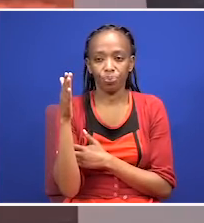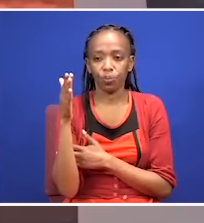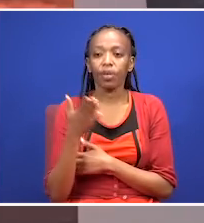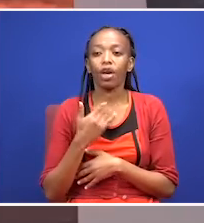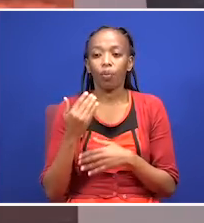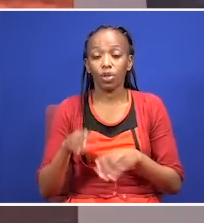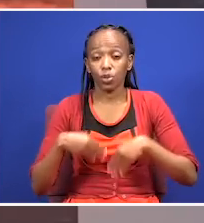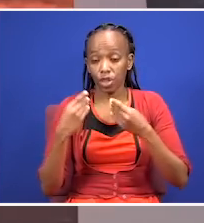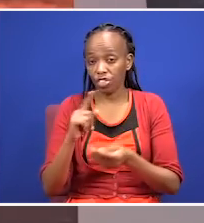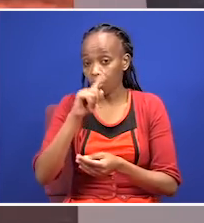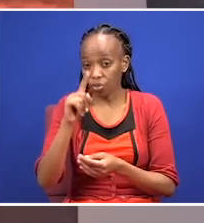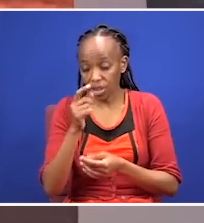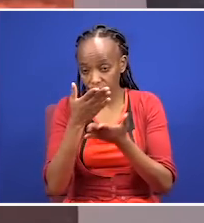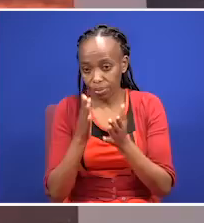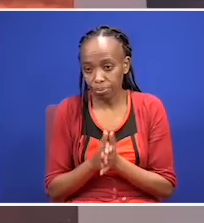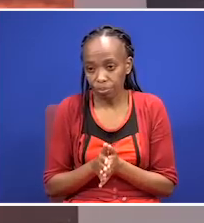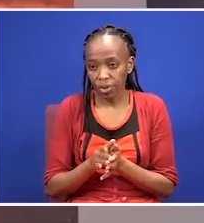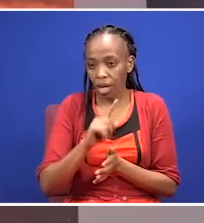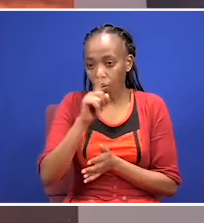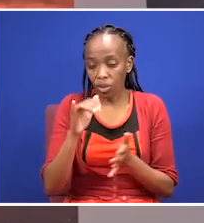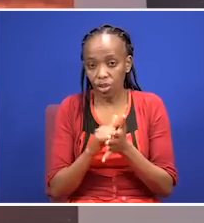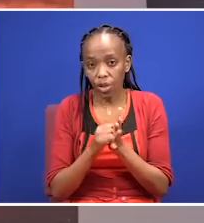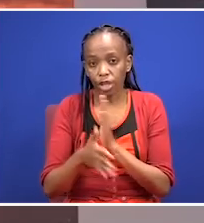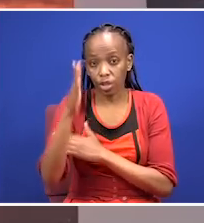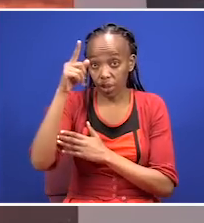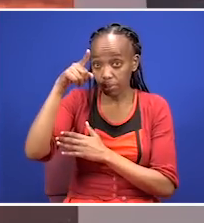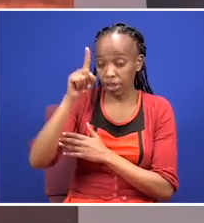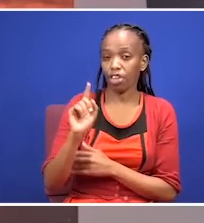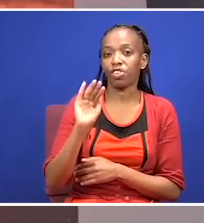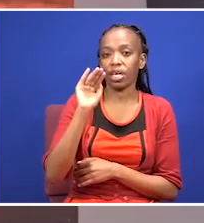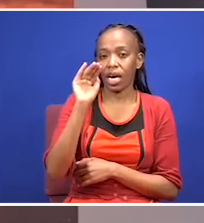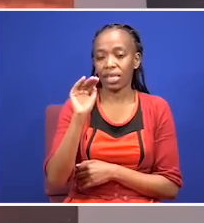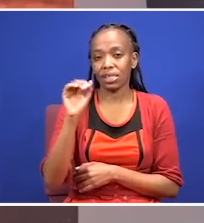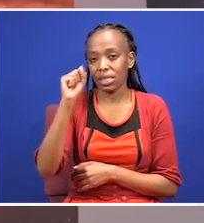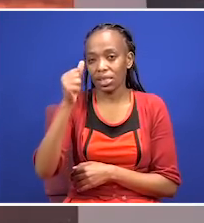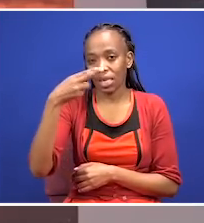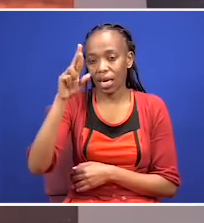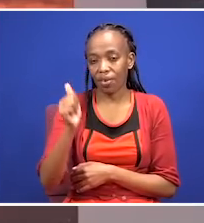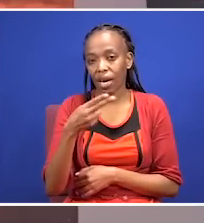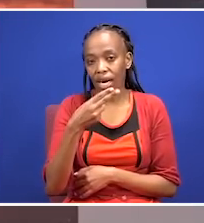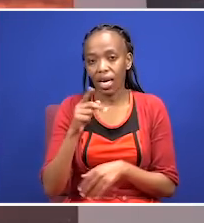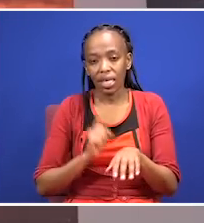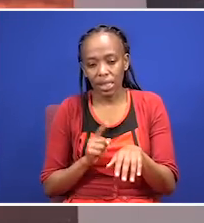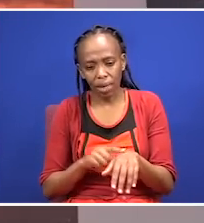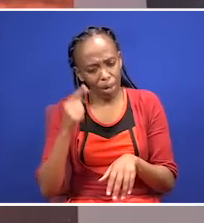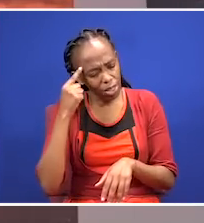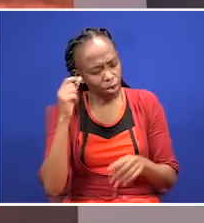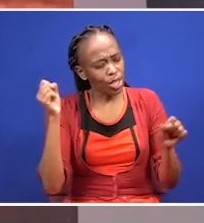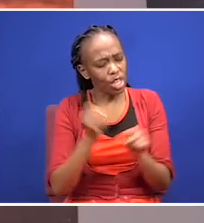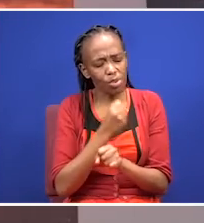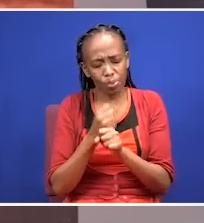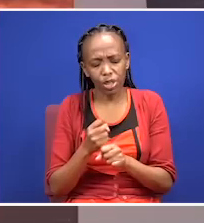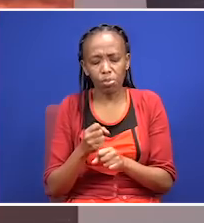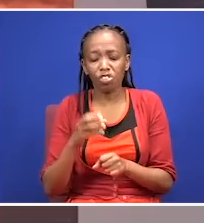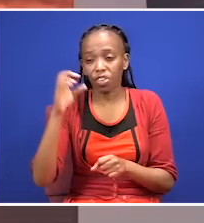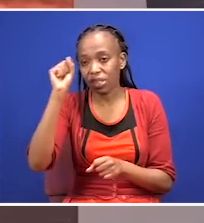and i want to leave you with a question here a question that god himself asked sarah when it looked impossible for sarah to